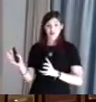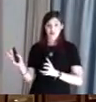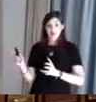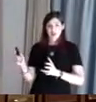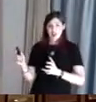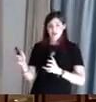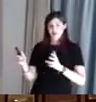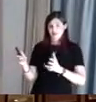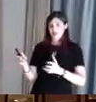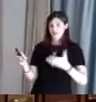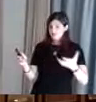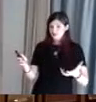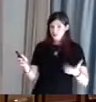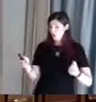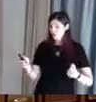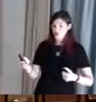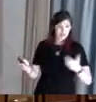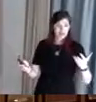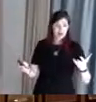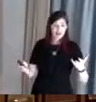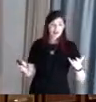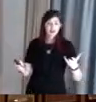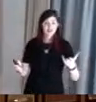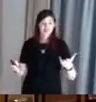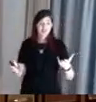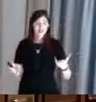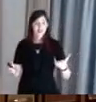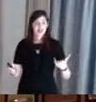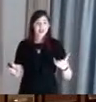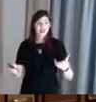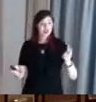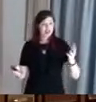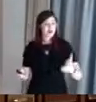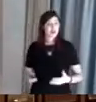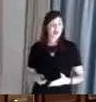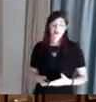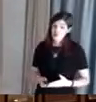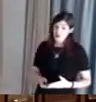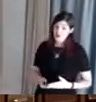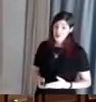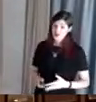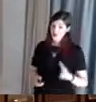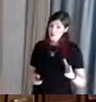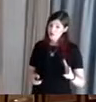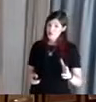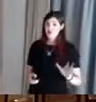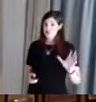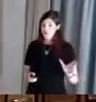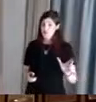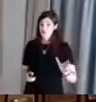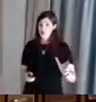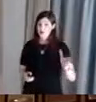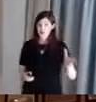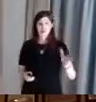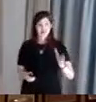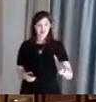instances. And this company was using these services, as I mentioned. It's actually a company you may have heard of. They're quite famous. They're a very